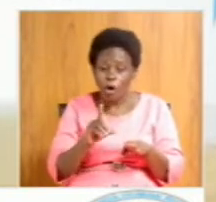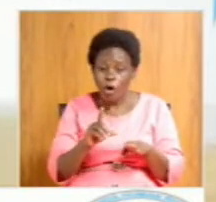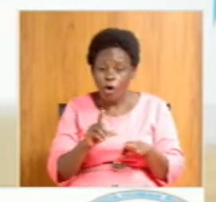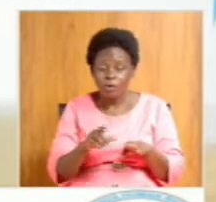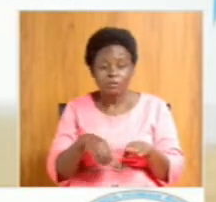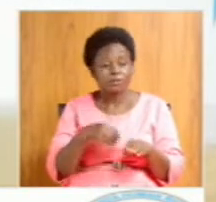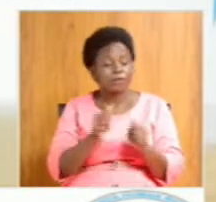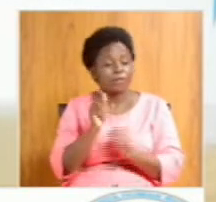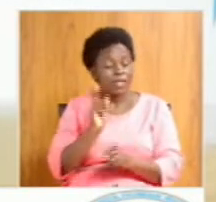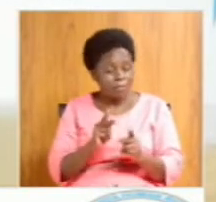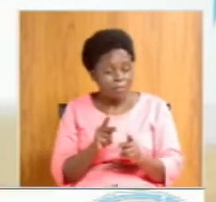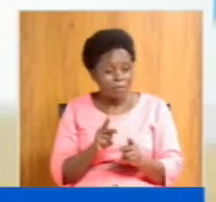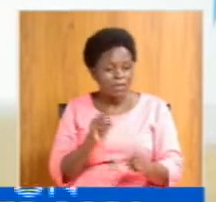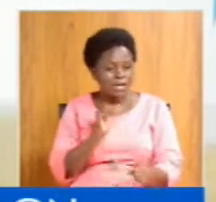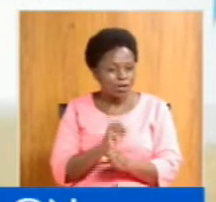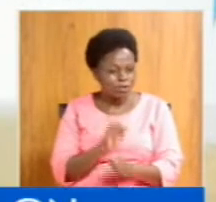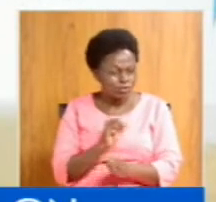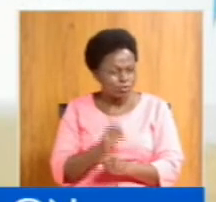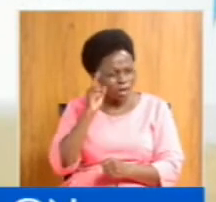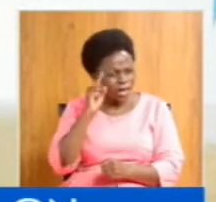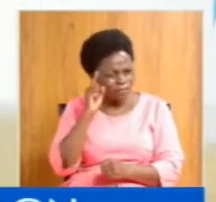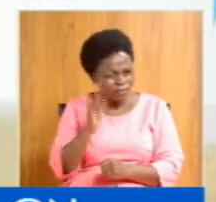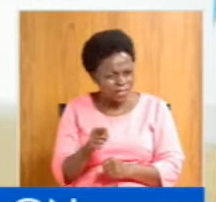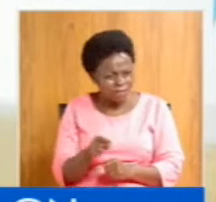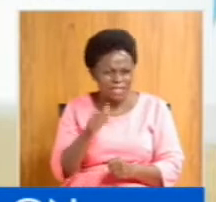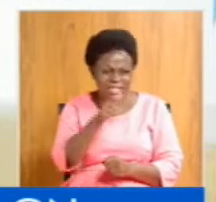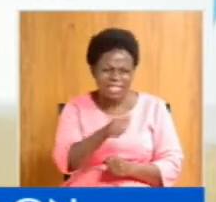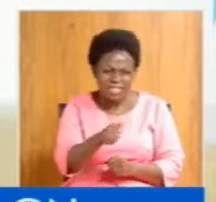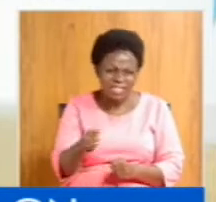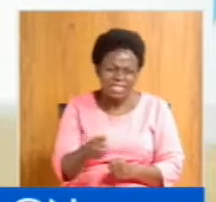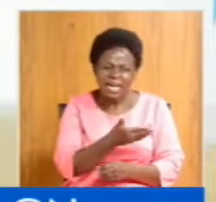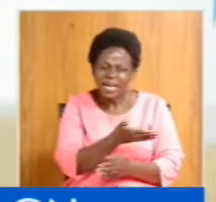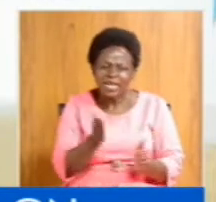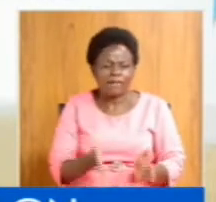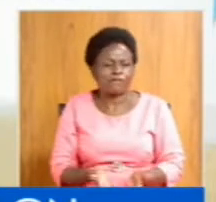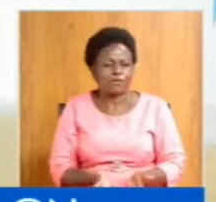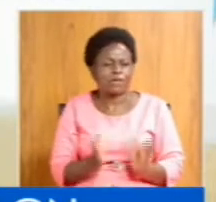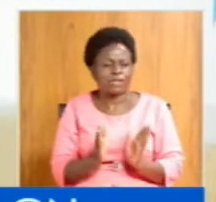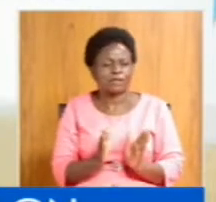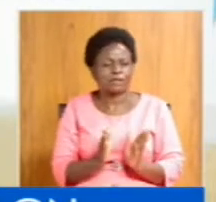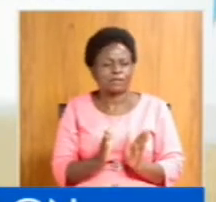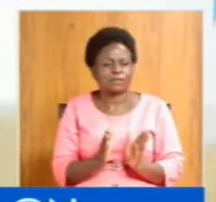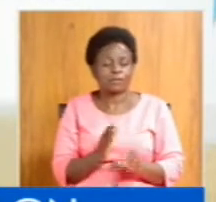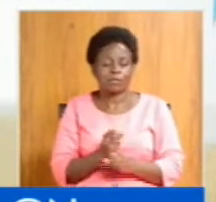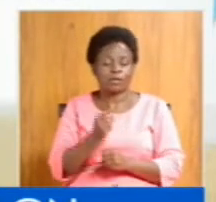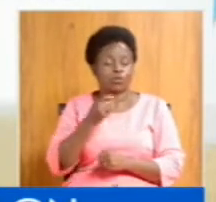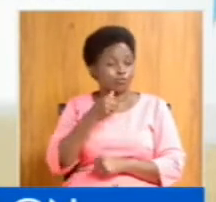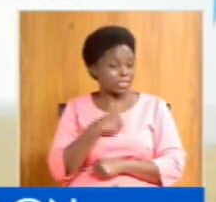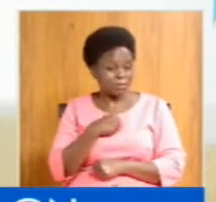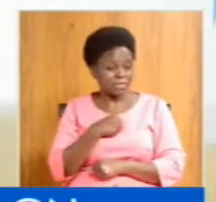citizens that they are going to work to them in each and every angle. Trust me,